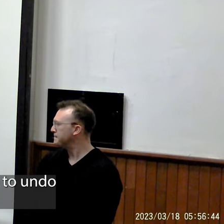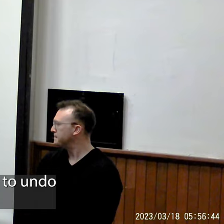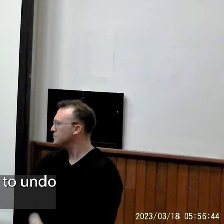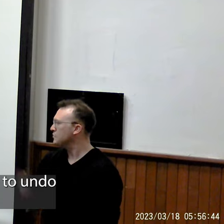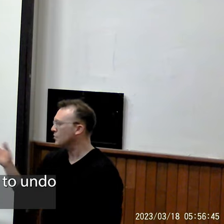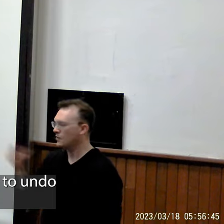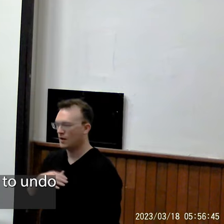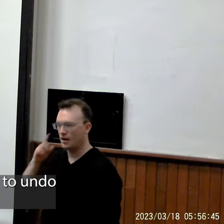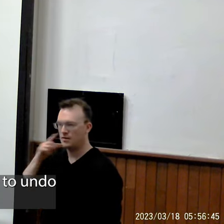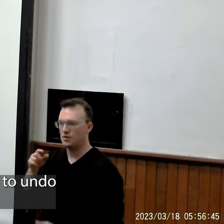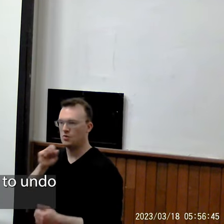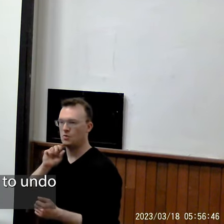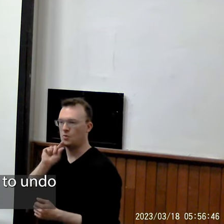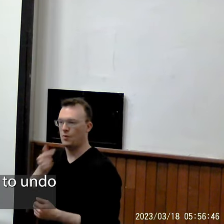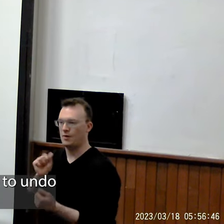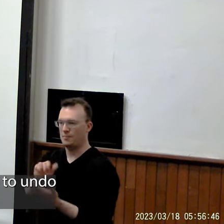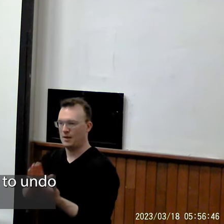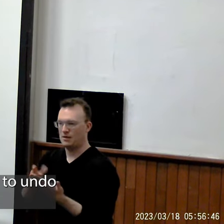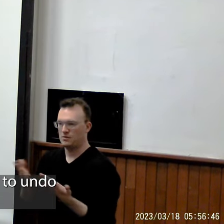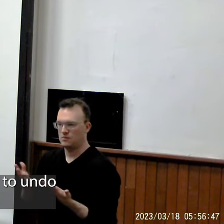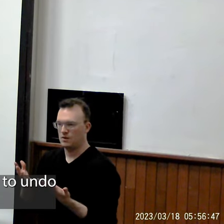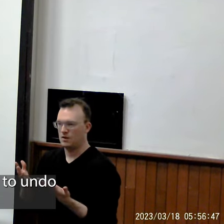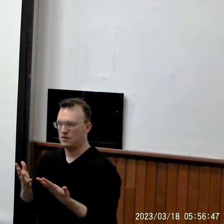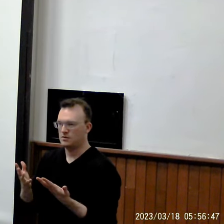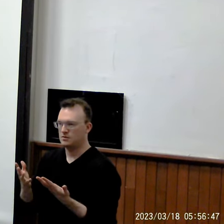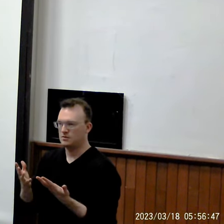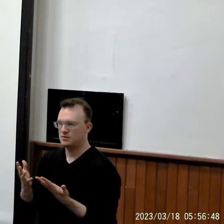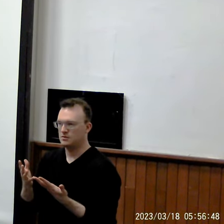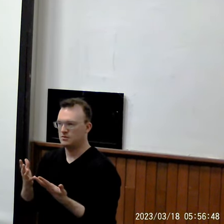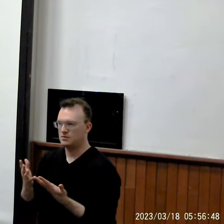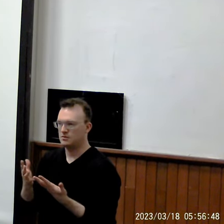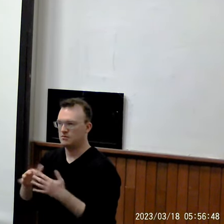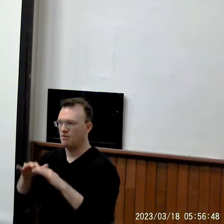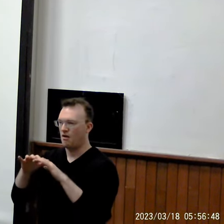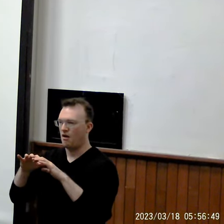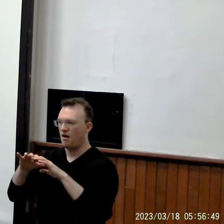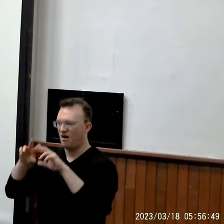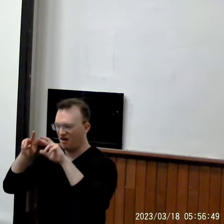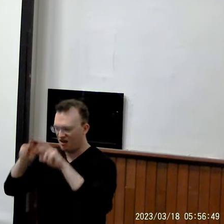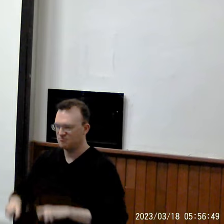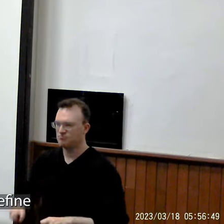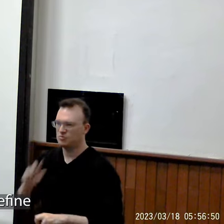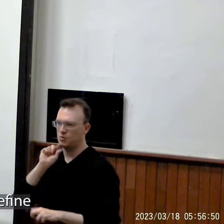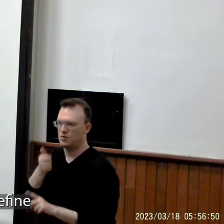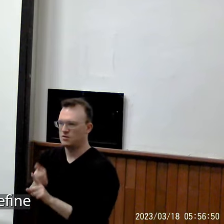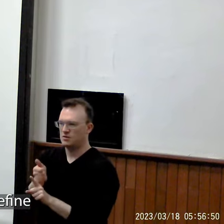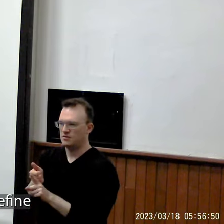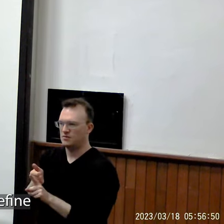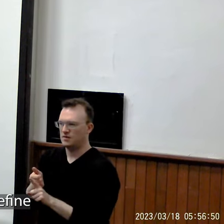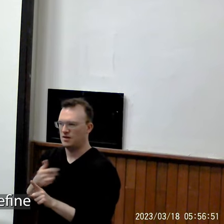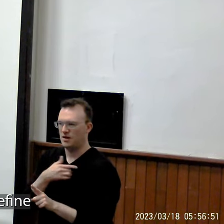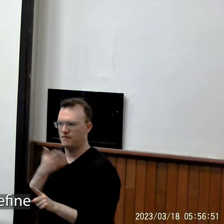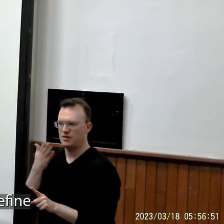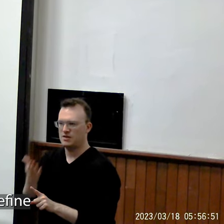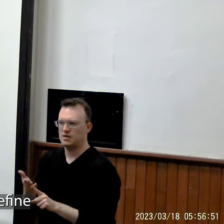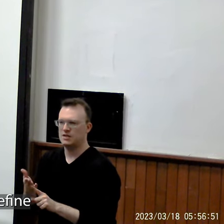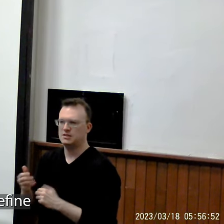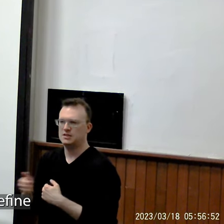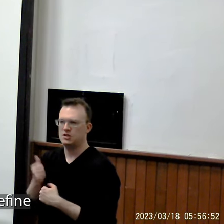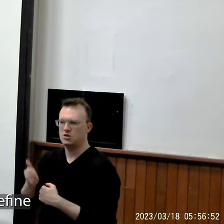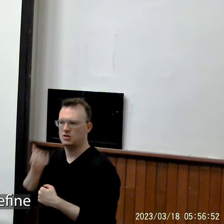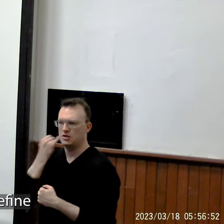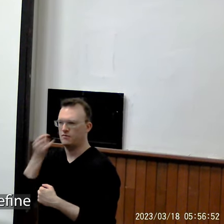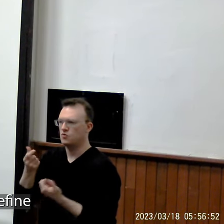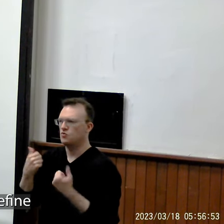I feel that a queer method has got to undo queer itself. I think that there's a danger if you try